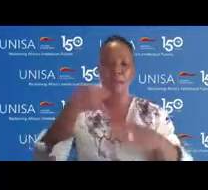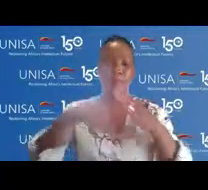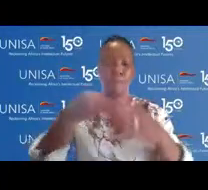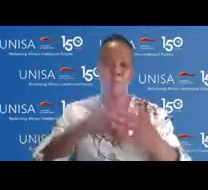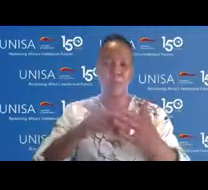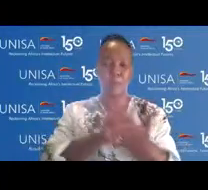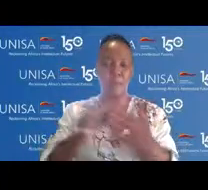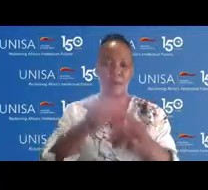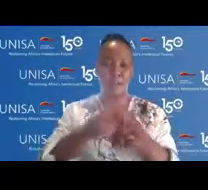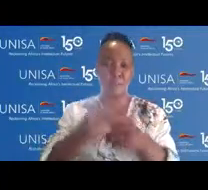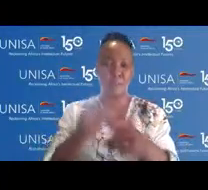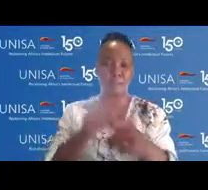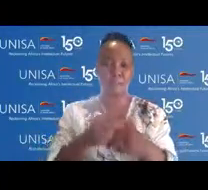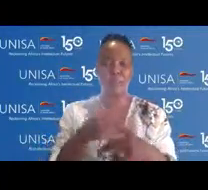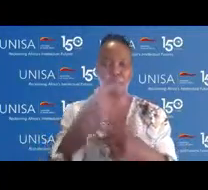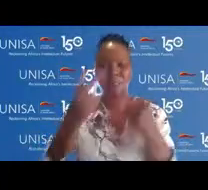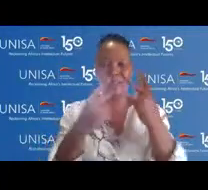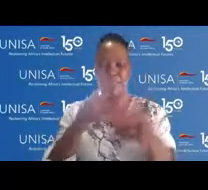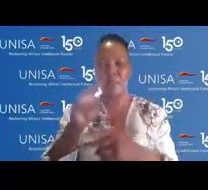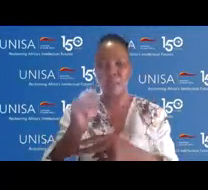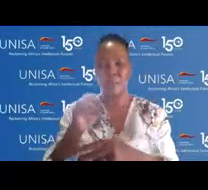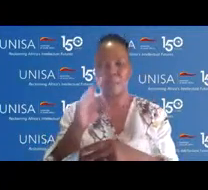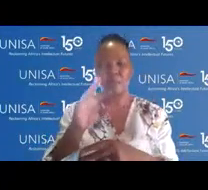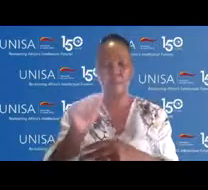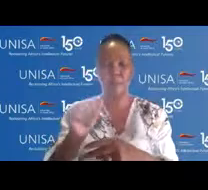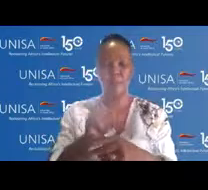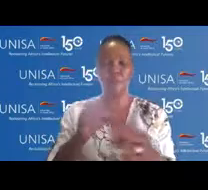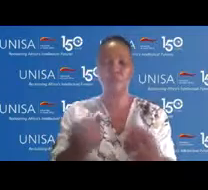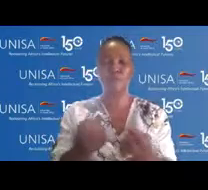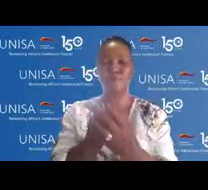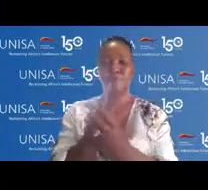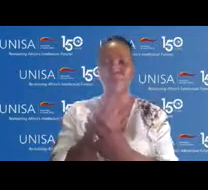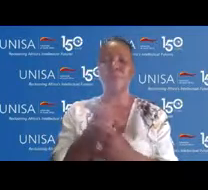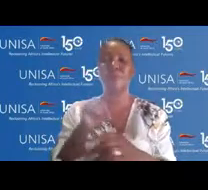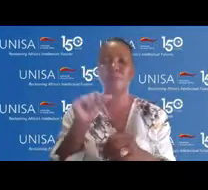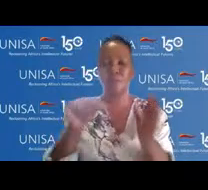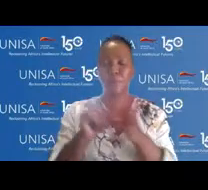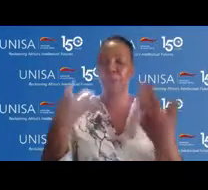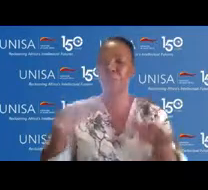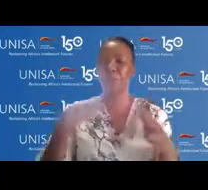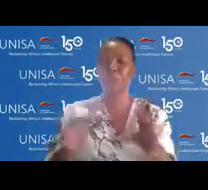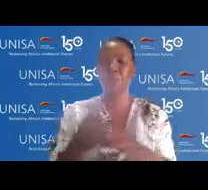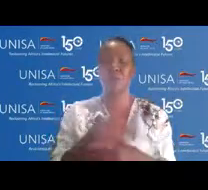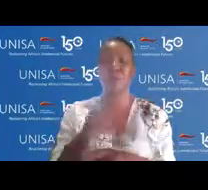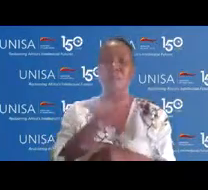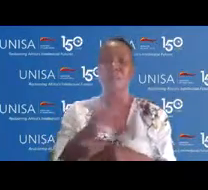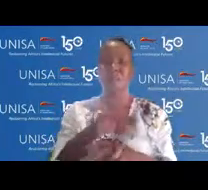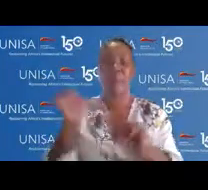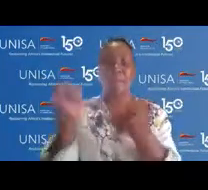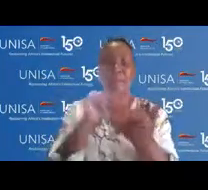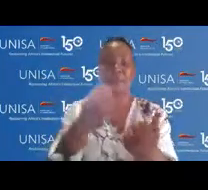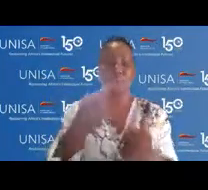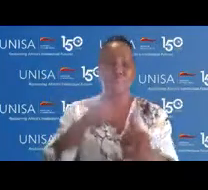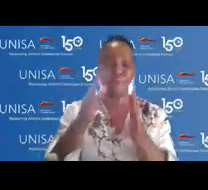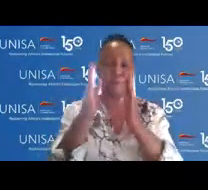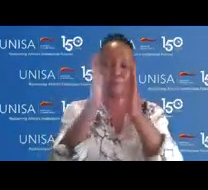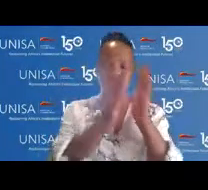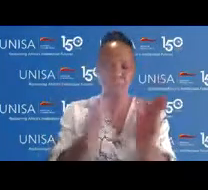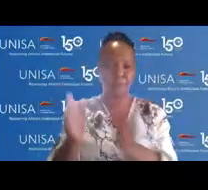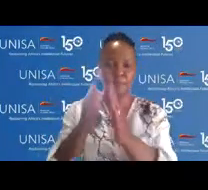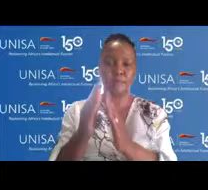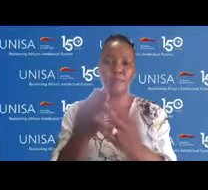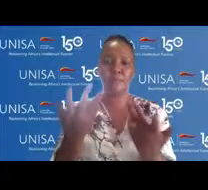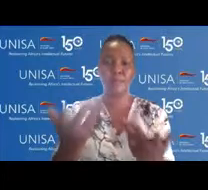MFA also pops up there. So it's really, really cool. So let me go back to my slides. So there we go, guys. So just